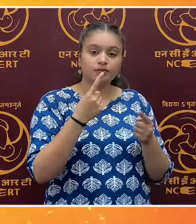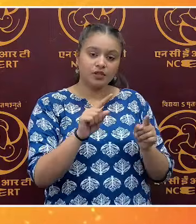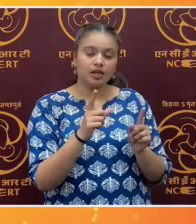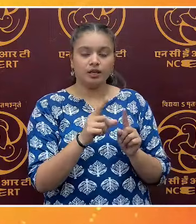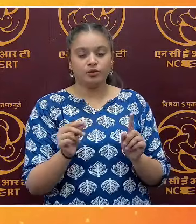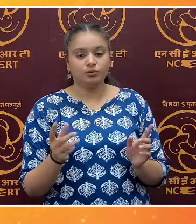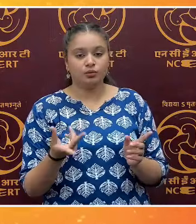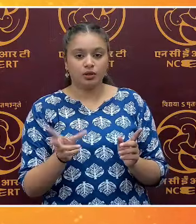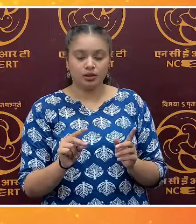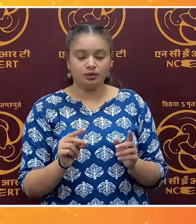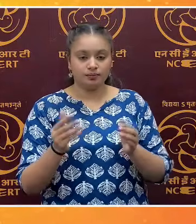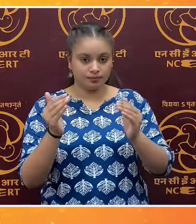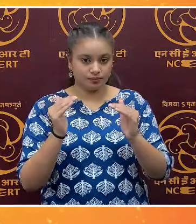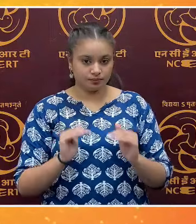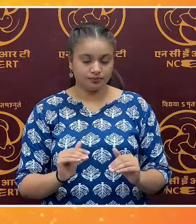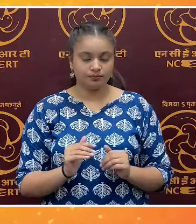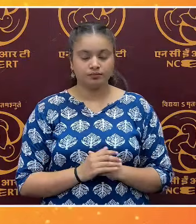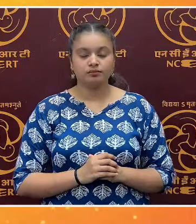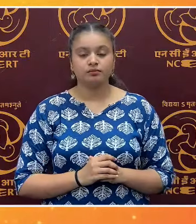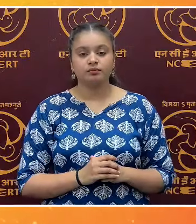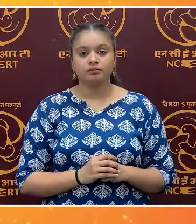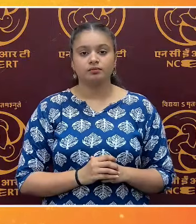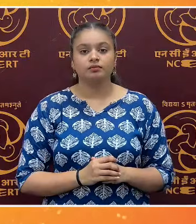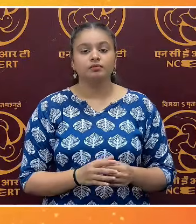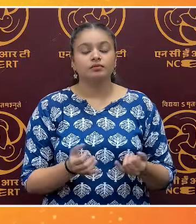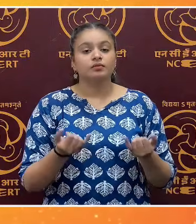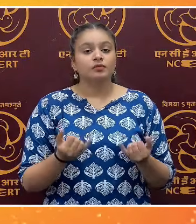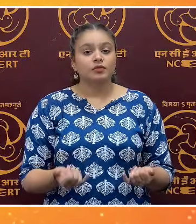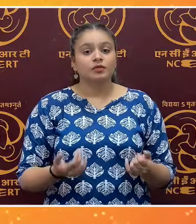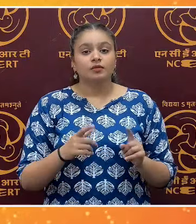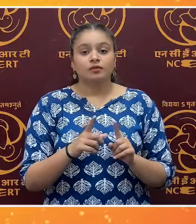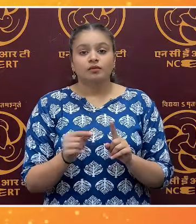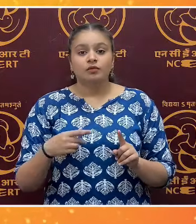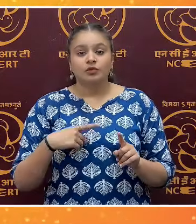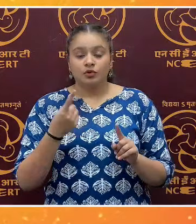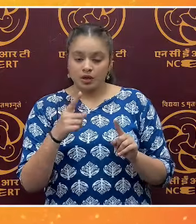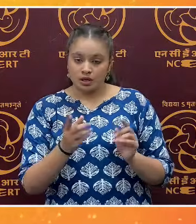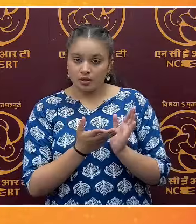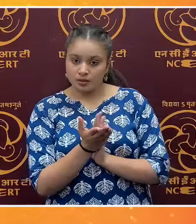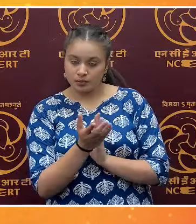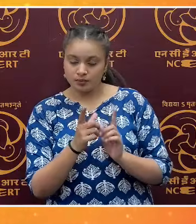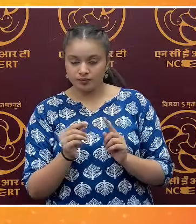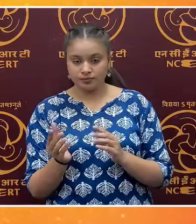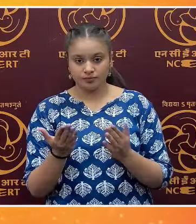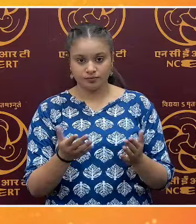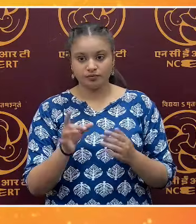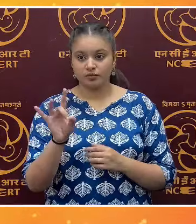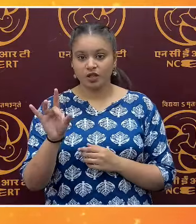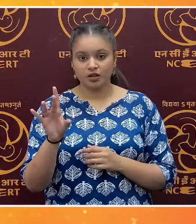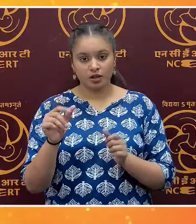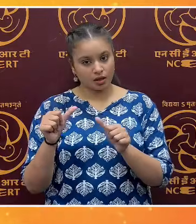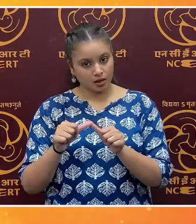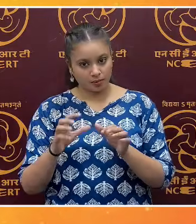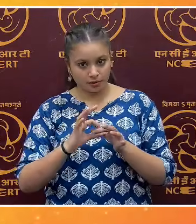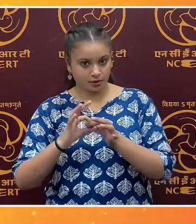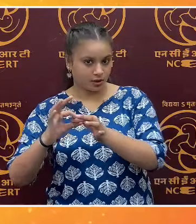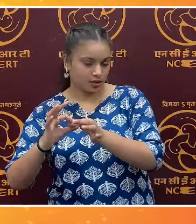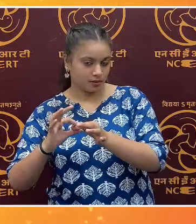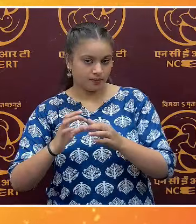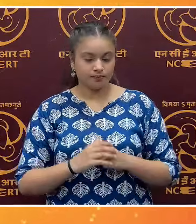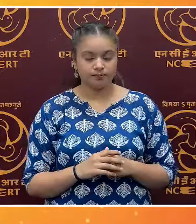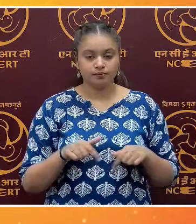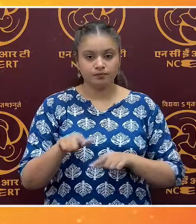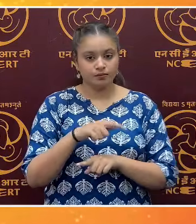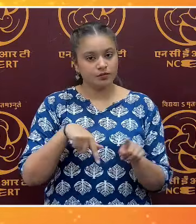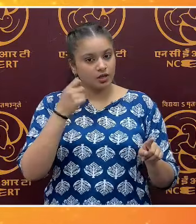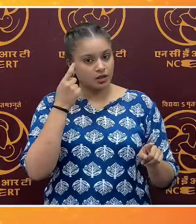Okay. Next, now I will do it correctly. I will just connect it with the 15 ampere and I